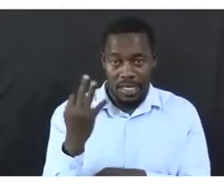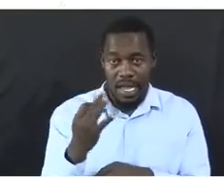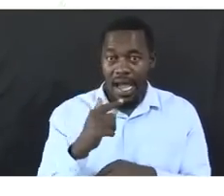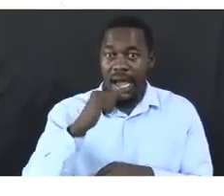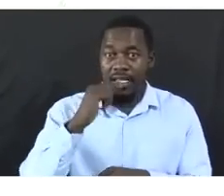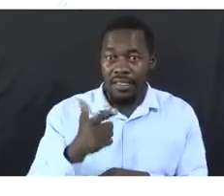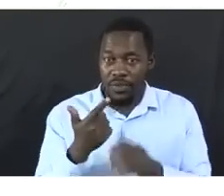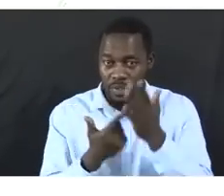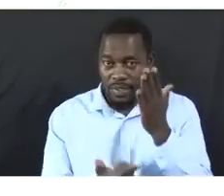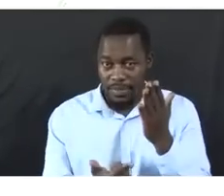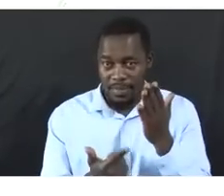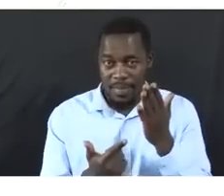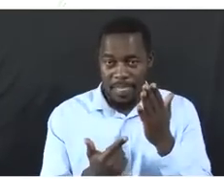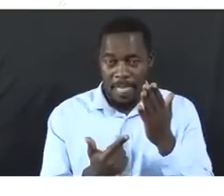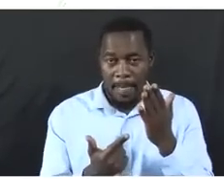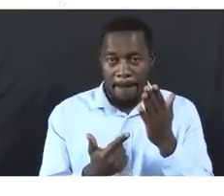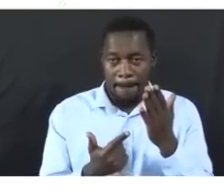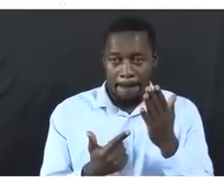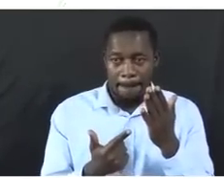that